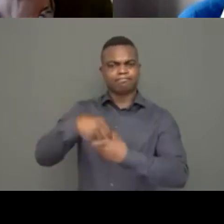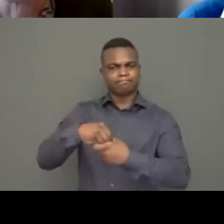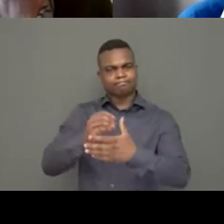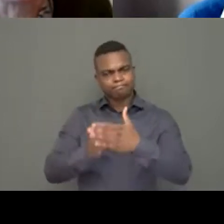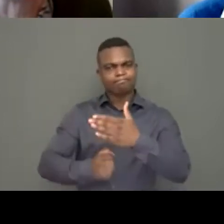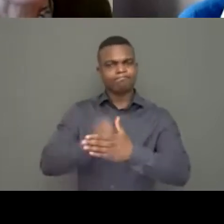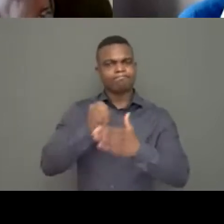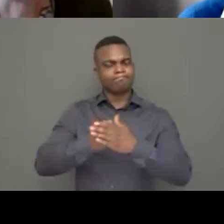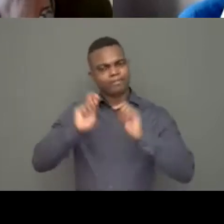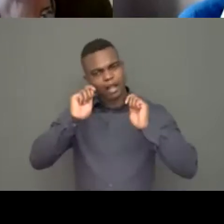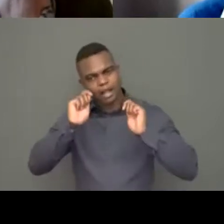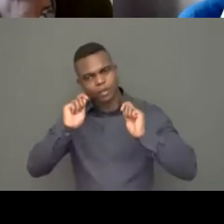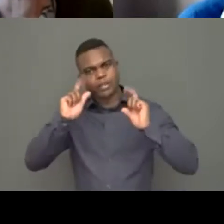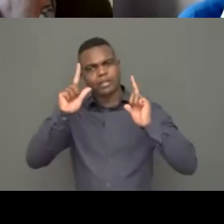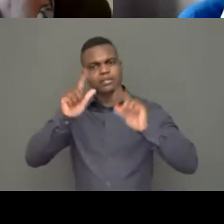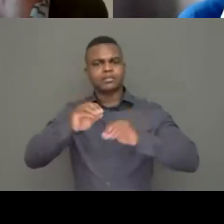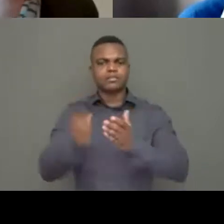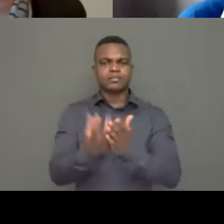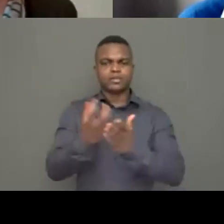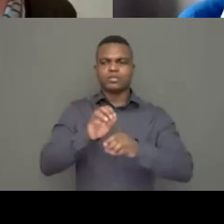Great, thanks, gradually Mario. we can change the world.